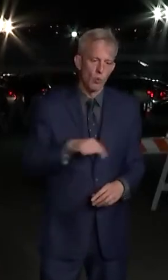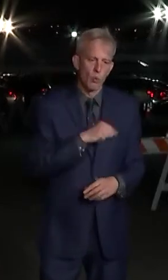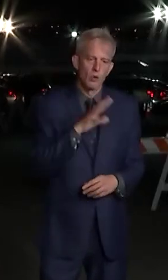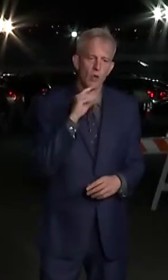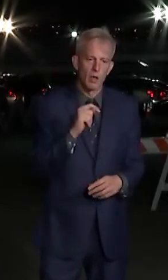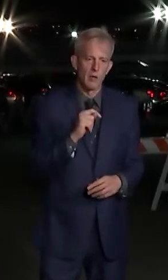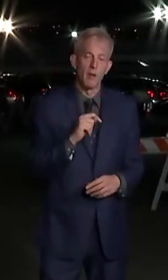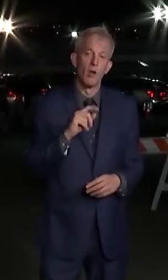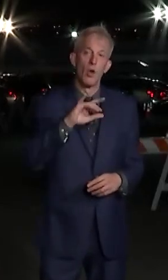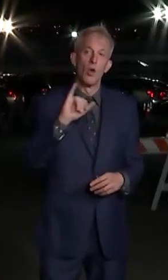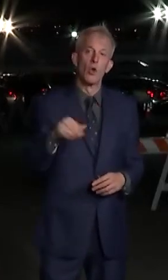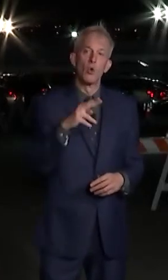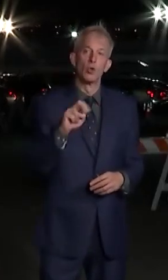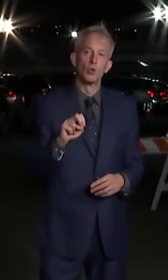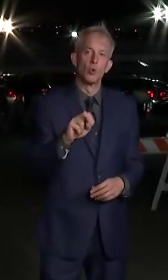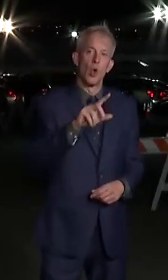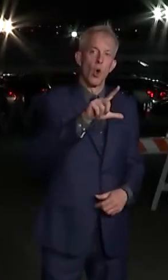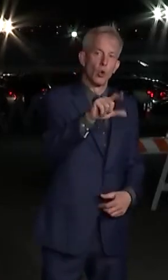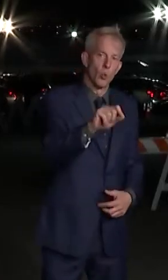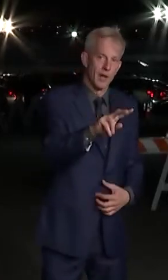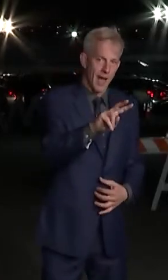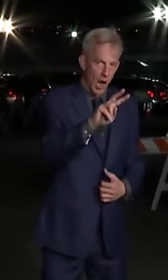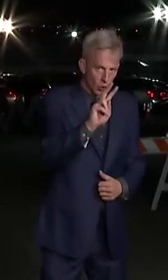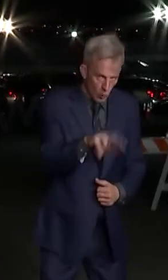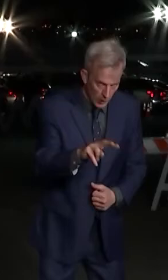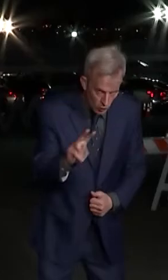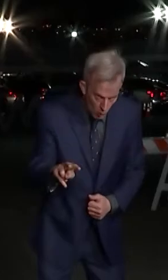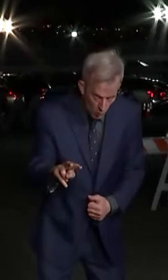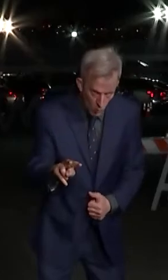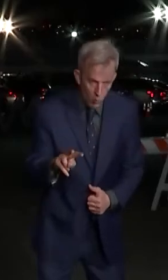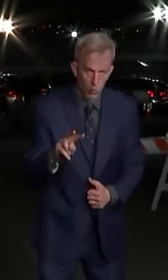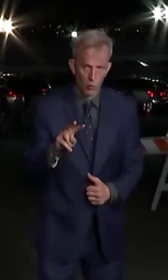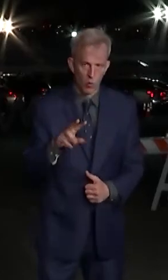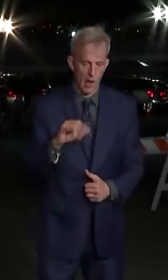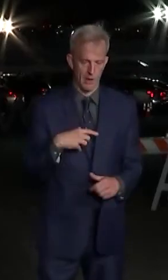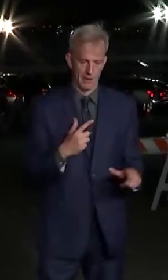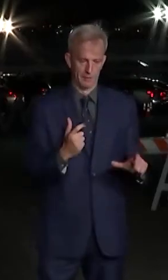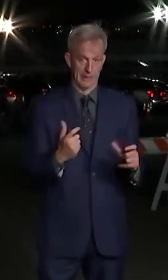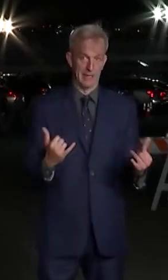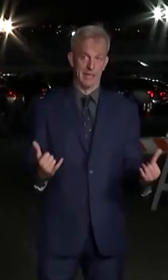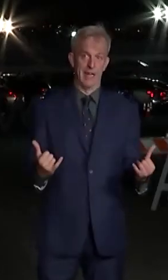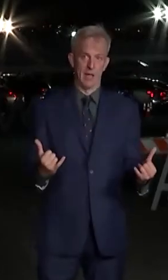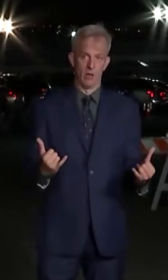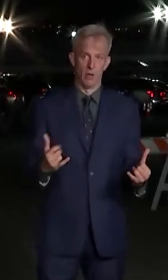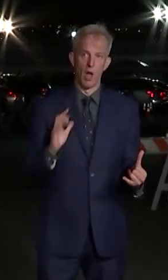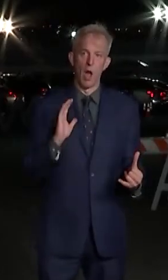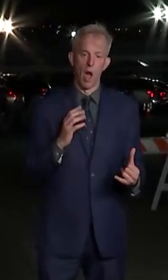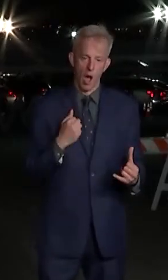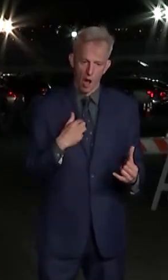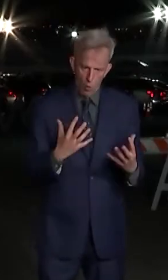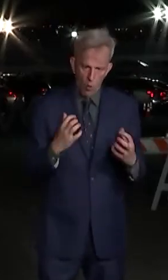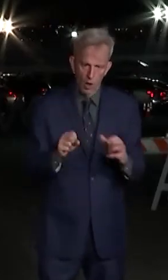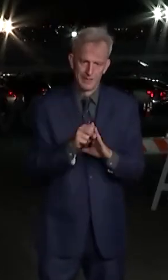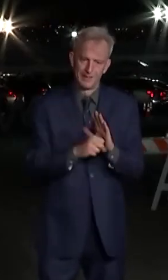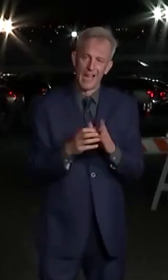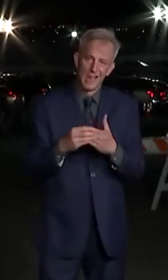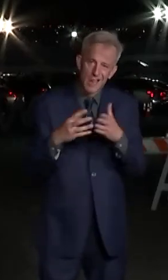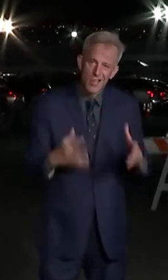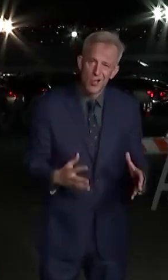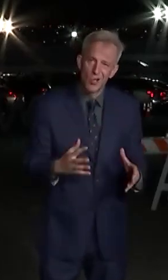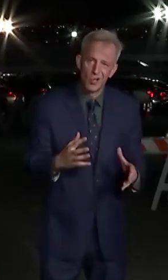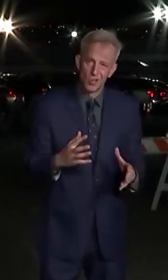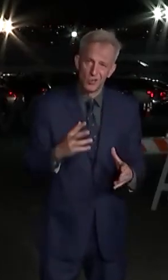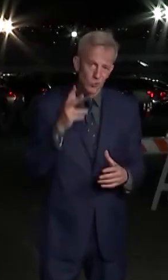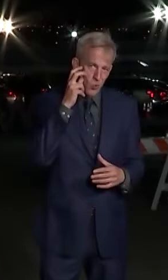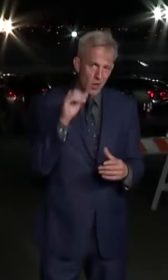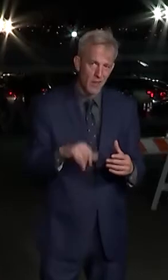being in June 2022 at the pace here. So I want our state leaders to hear that. I want our federal leaders